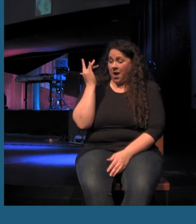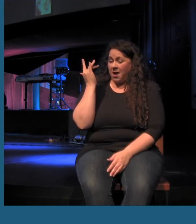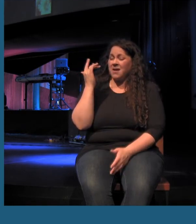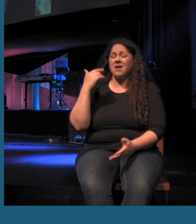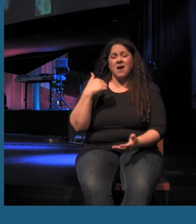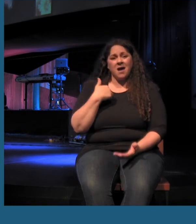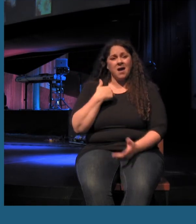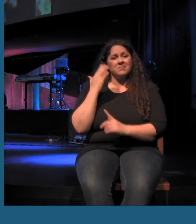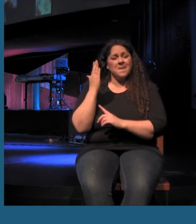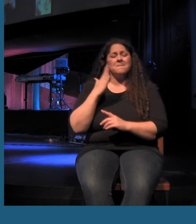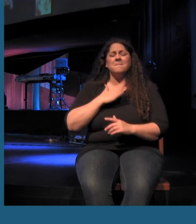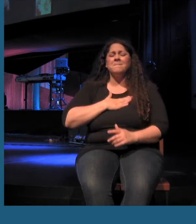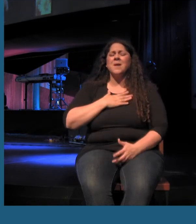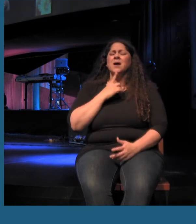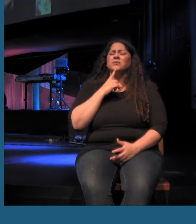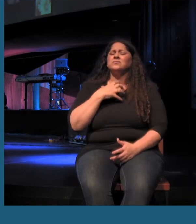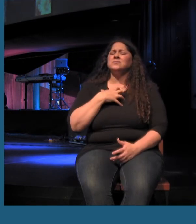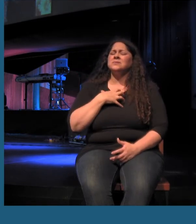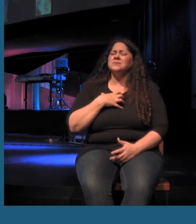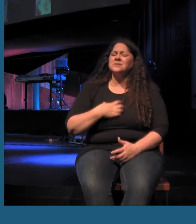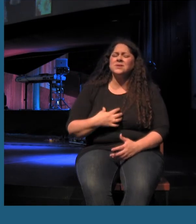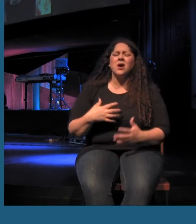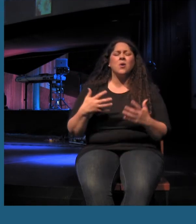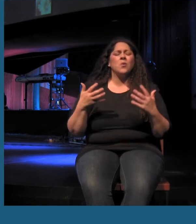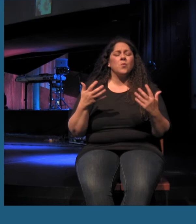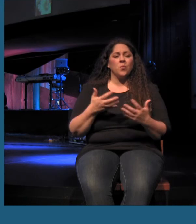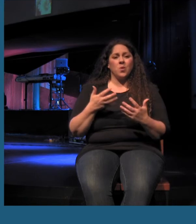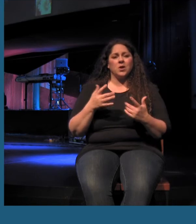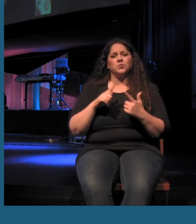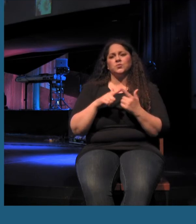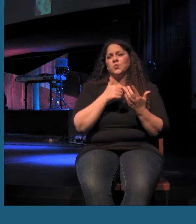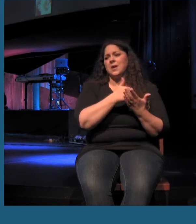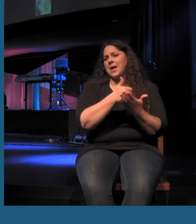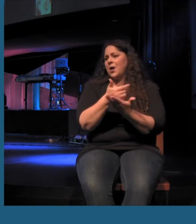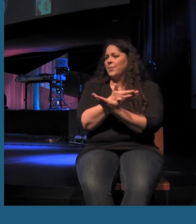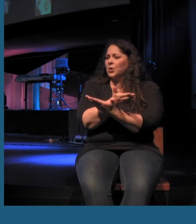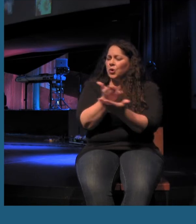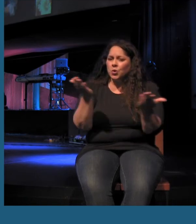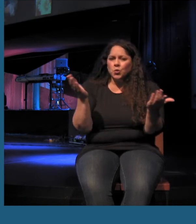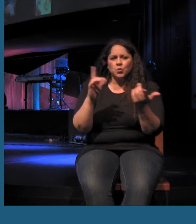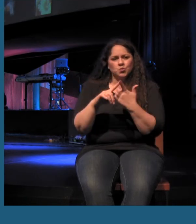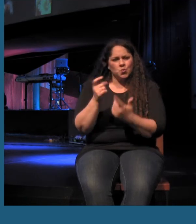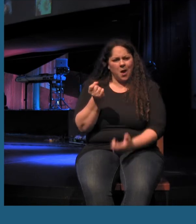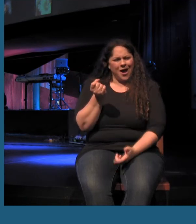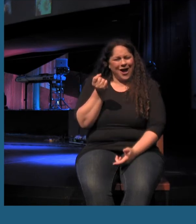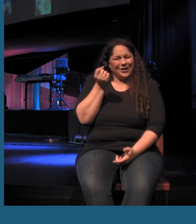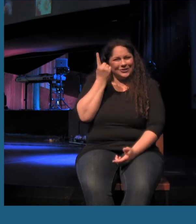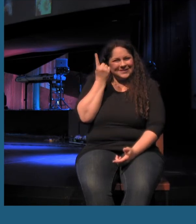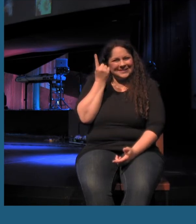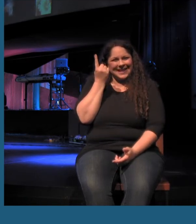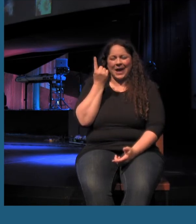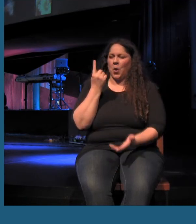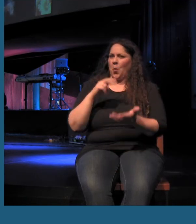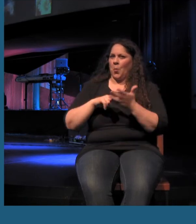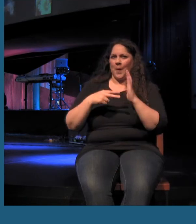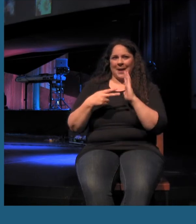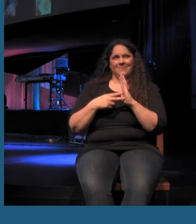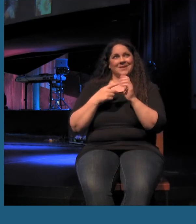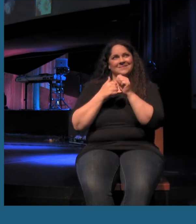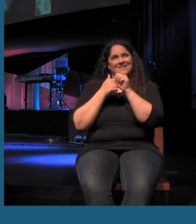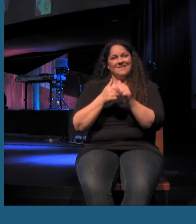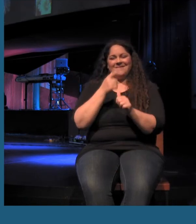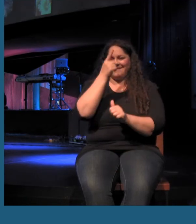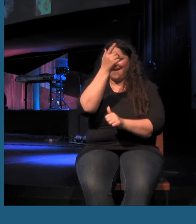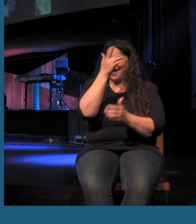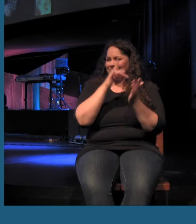deep desire. My why for sermons is to help you understand what it means to follow Jesus. To help